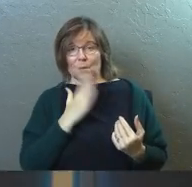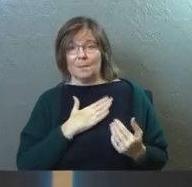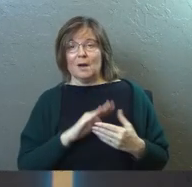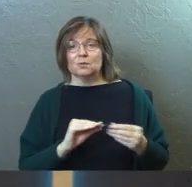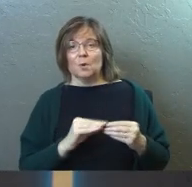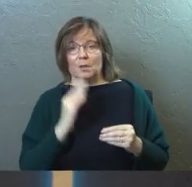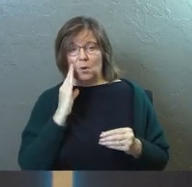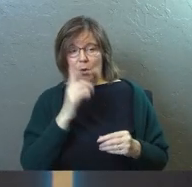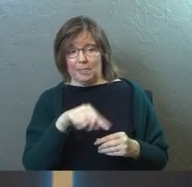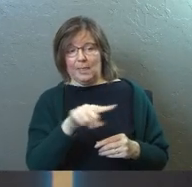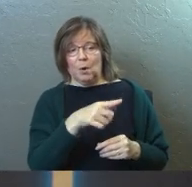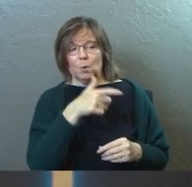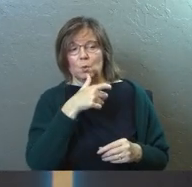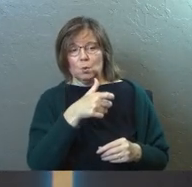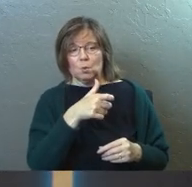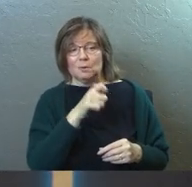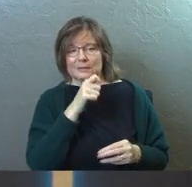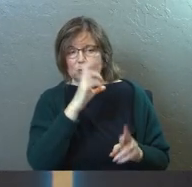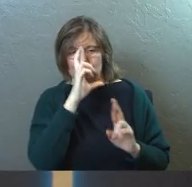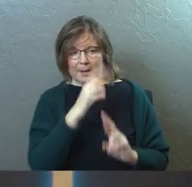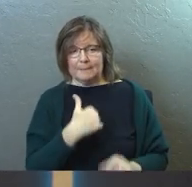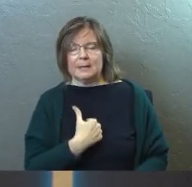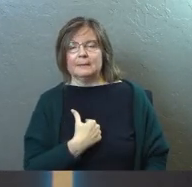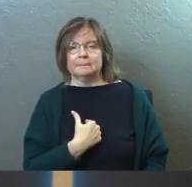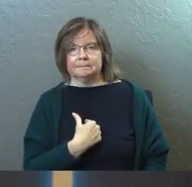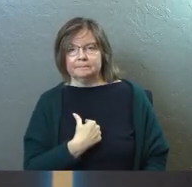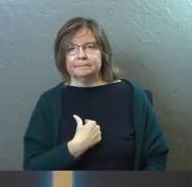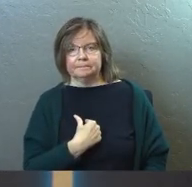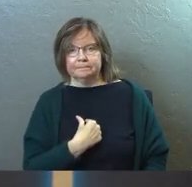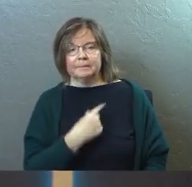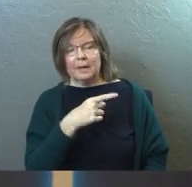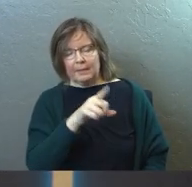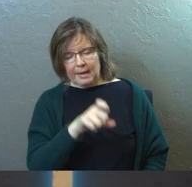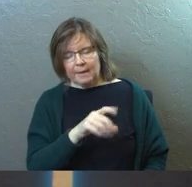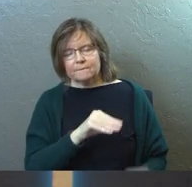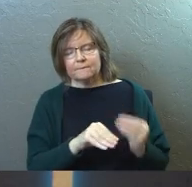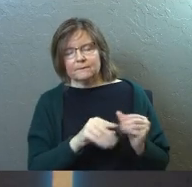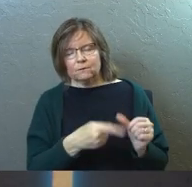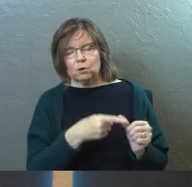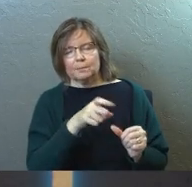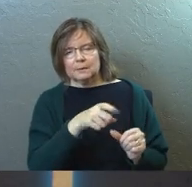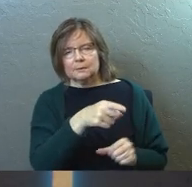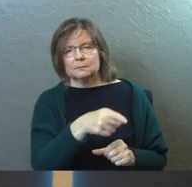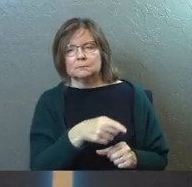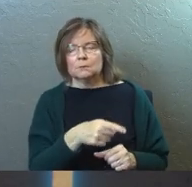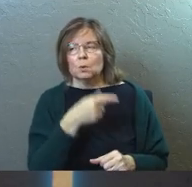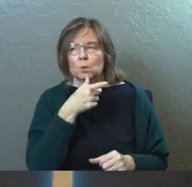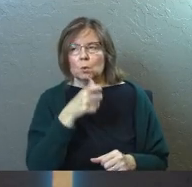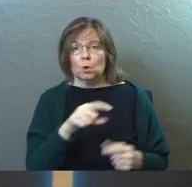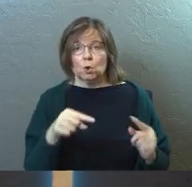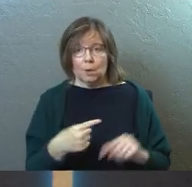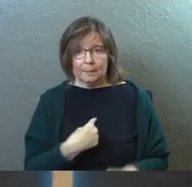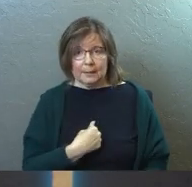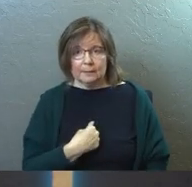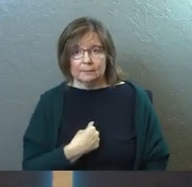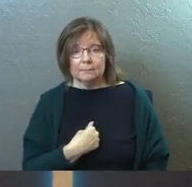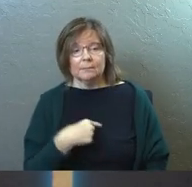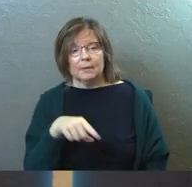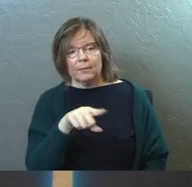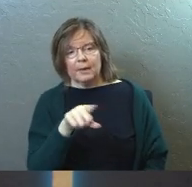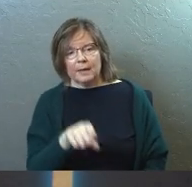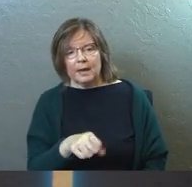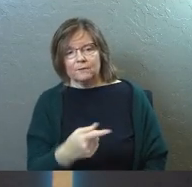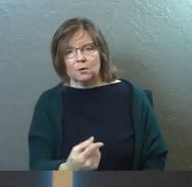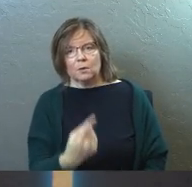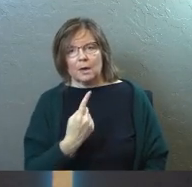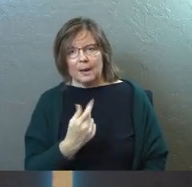know they're the one who disrespected me. They've got to fix this. They're the one who hurt me. They've